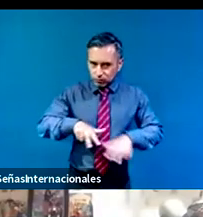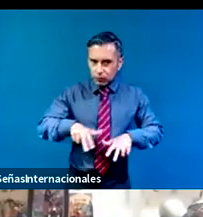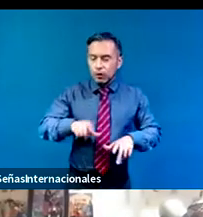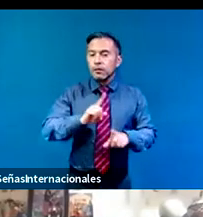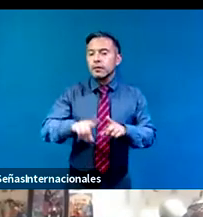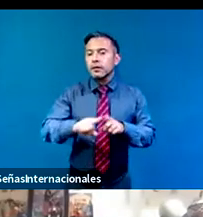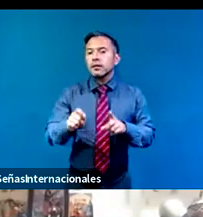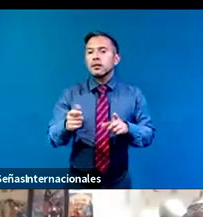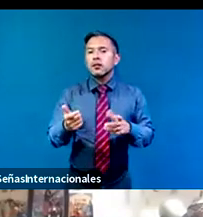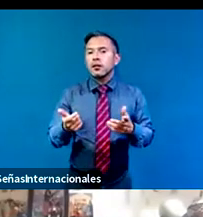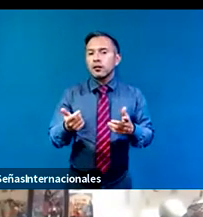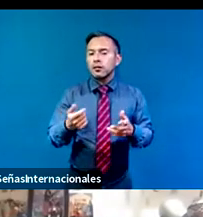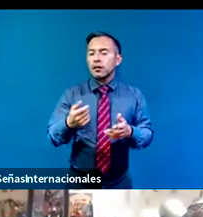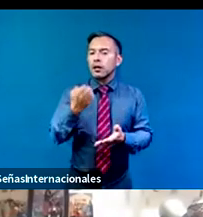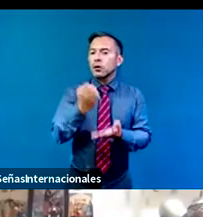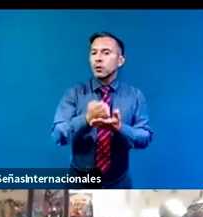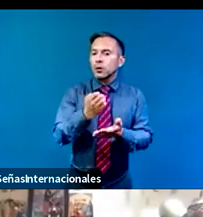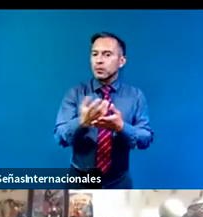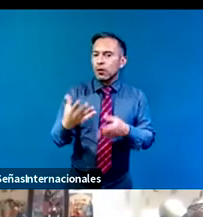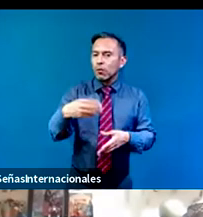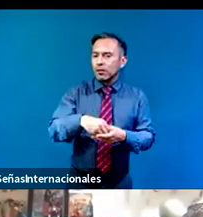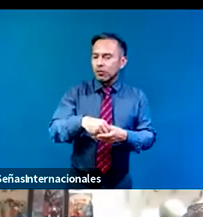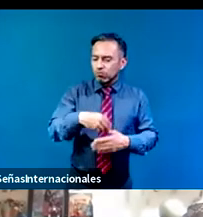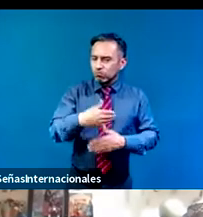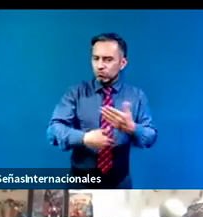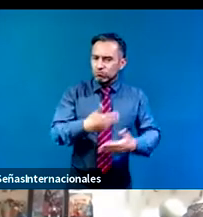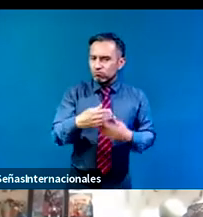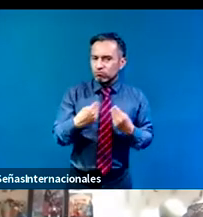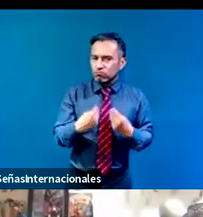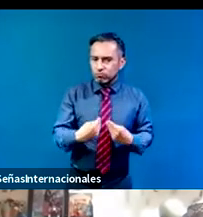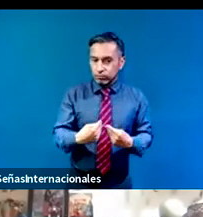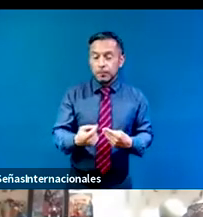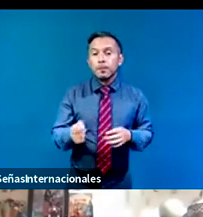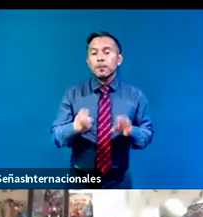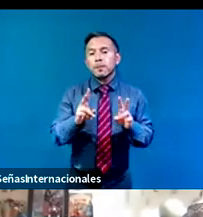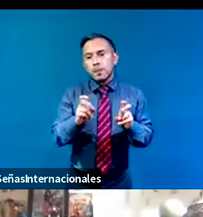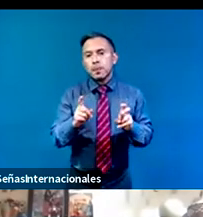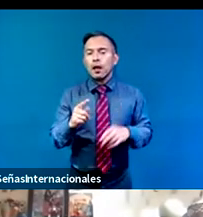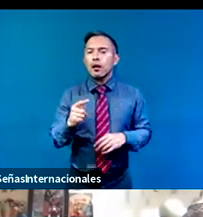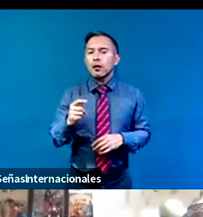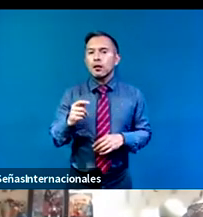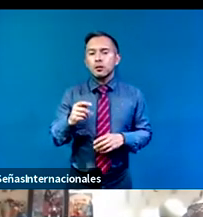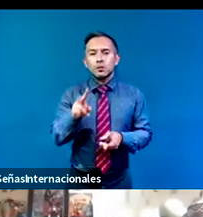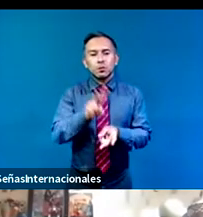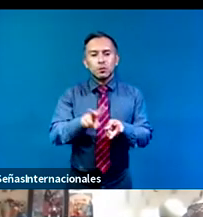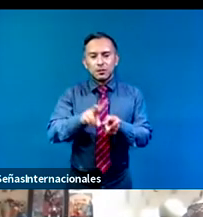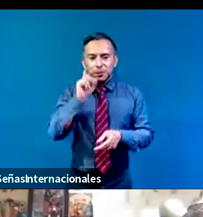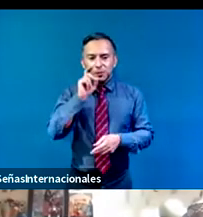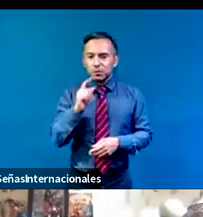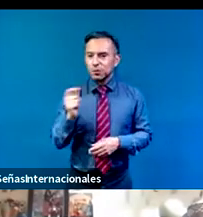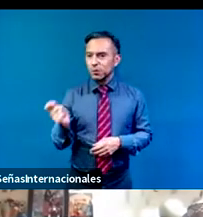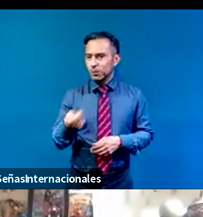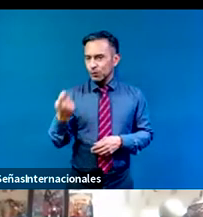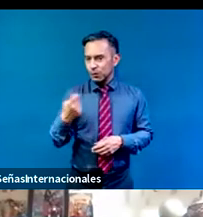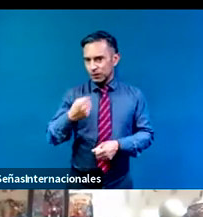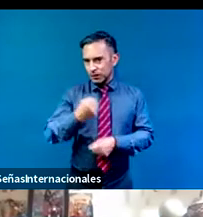sexual exploitation in prostitution or in informal economic activities. Thank you, Seemin. And I'd like to take a